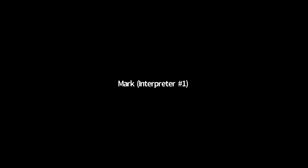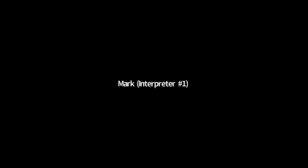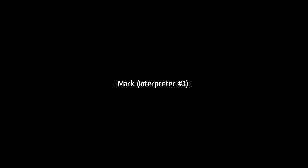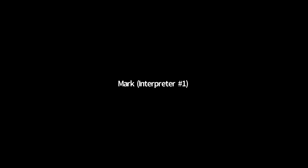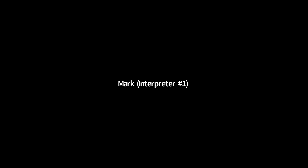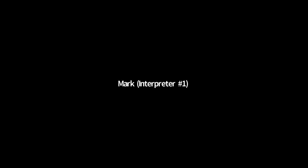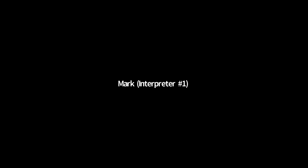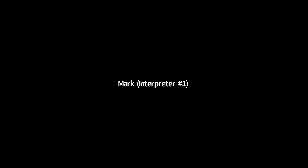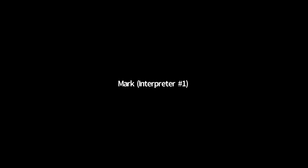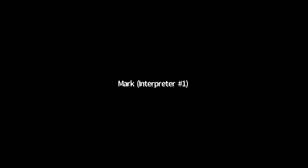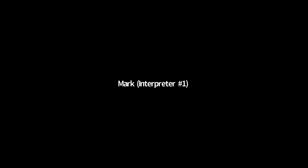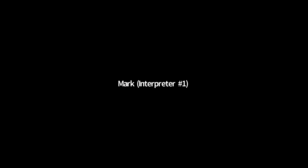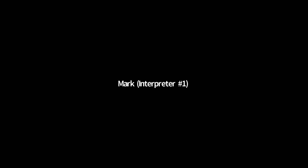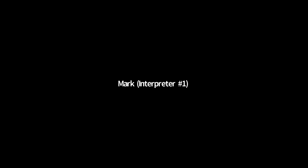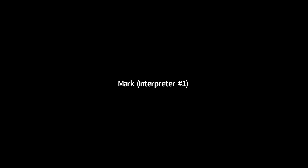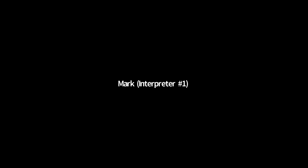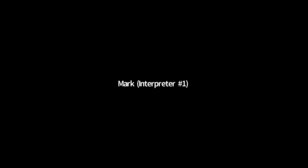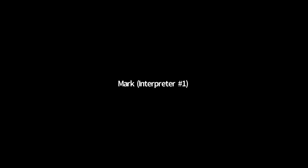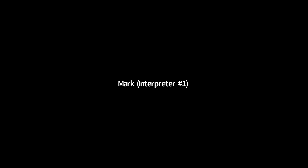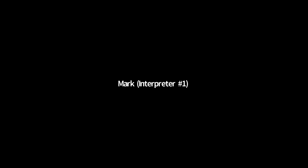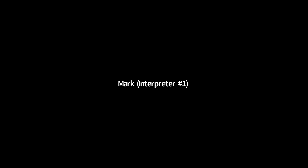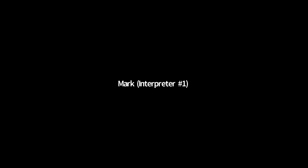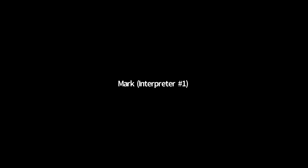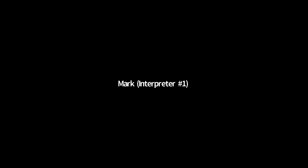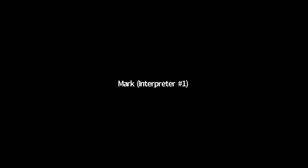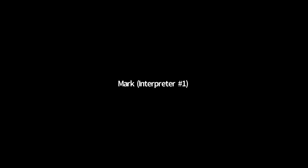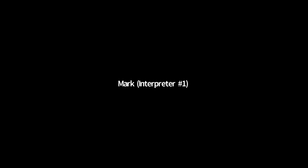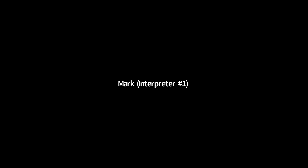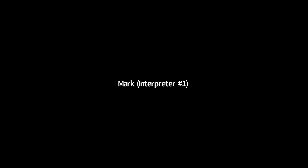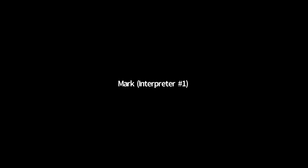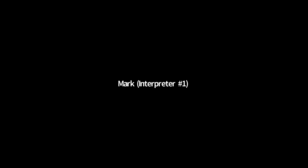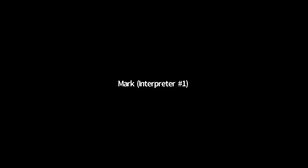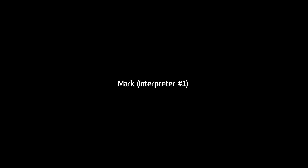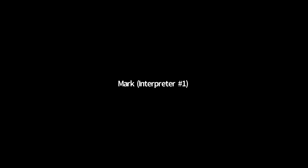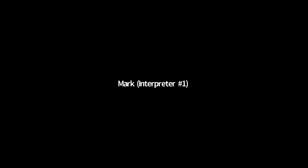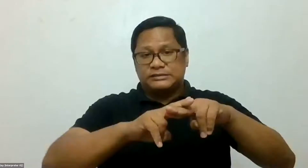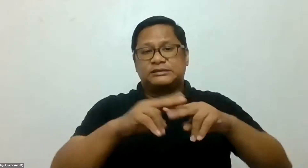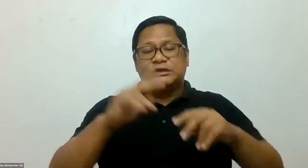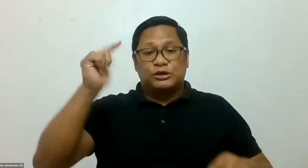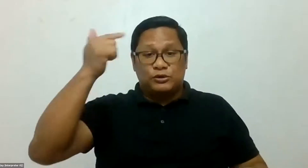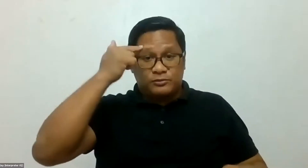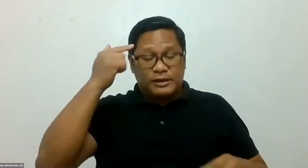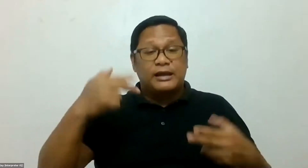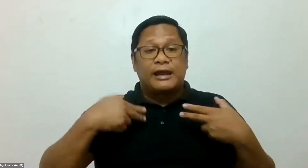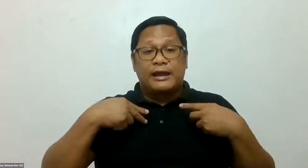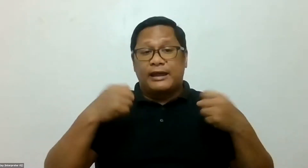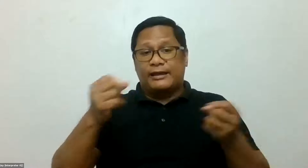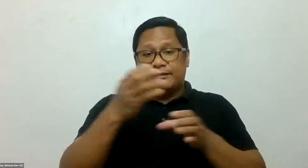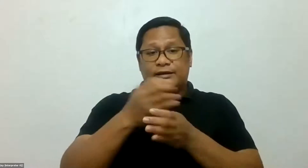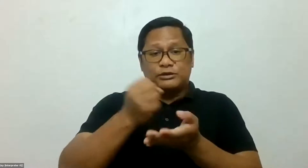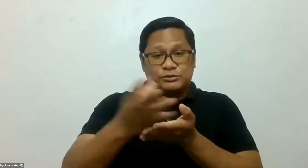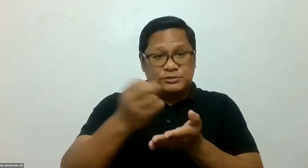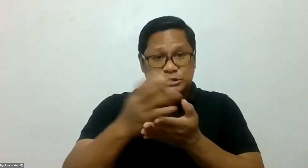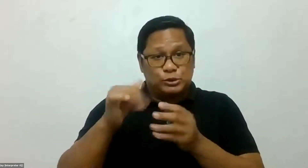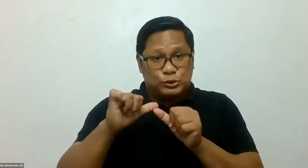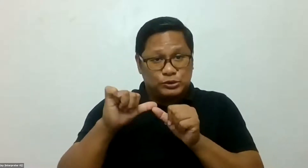about 1.3% to 1.4 annual increase in government healthcare spending to maintain